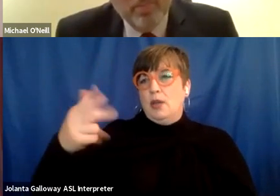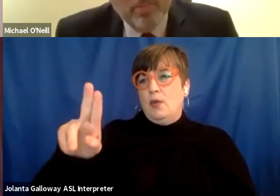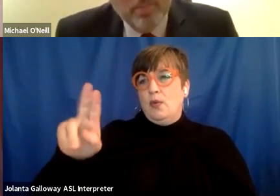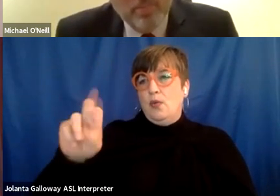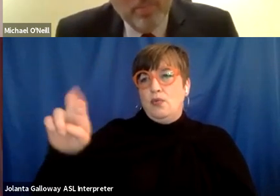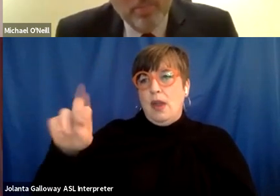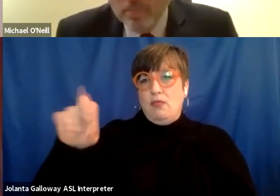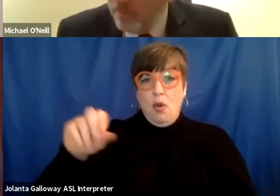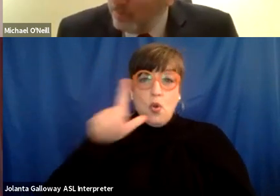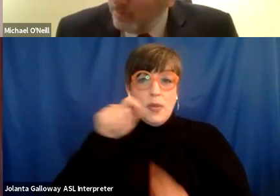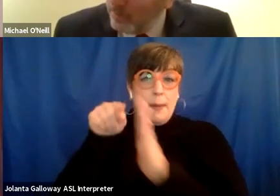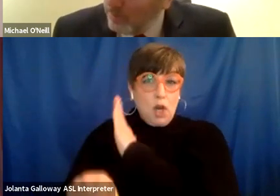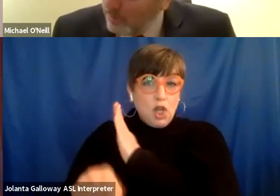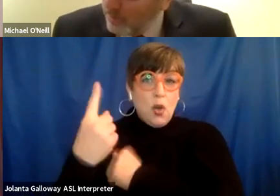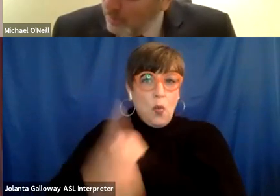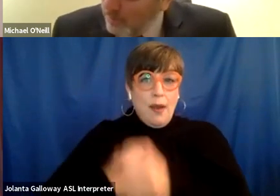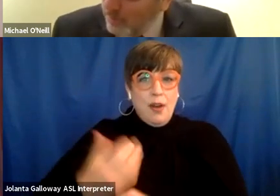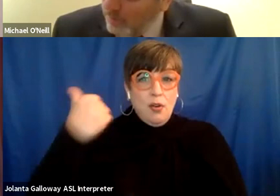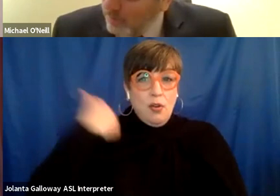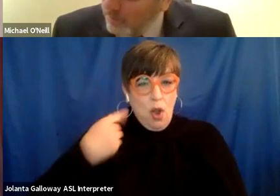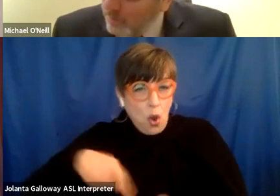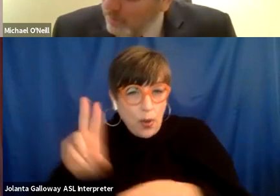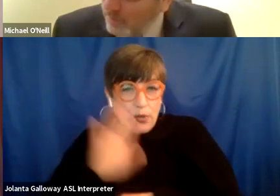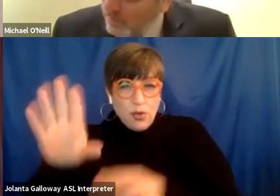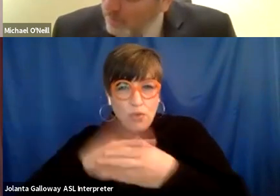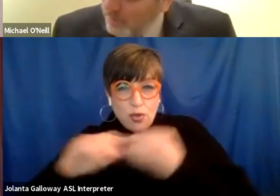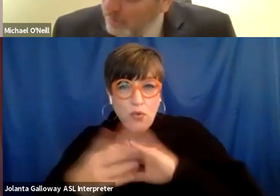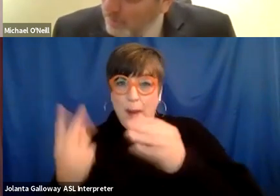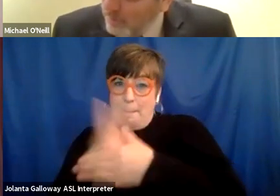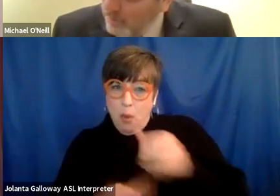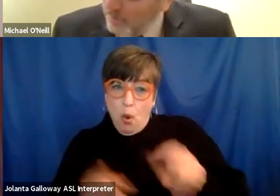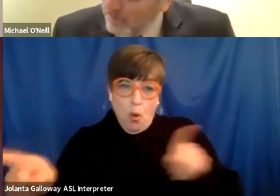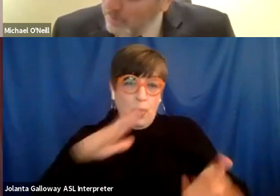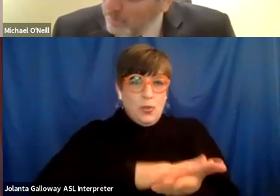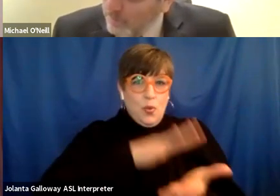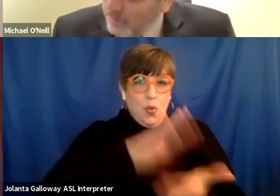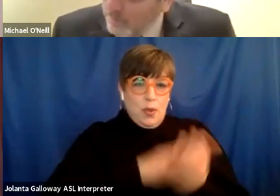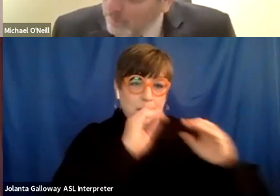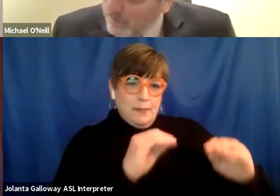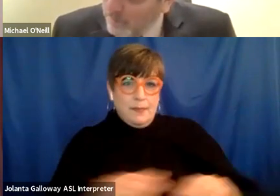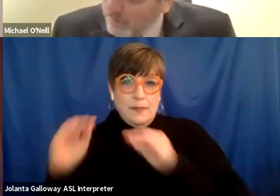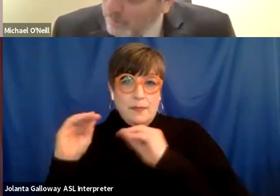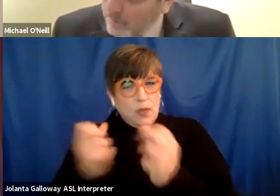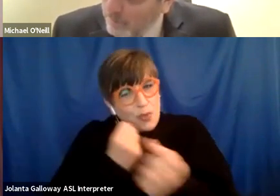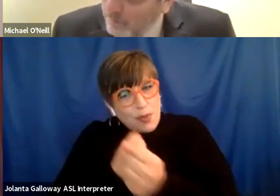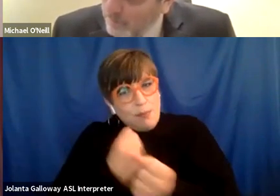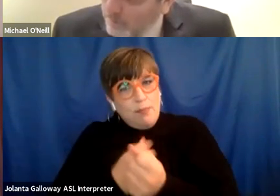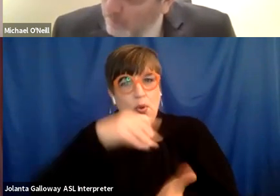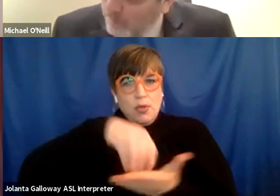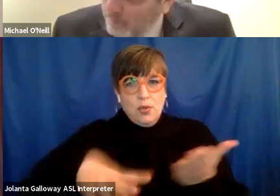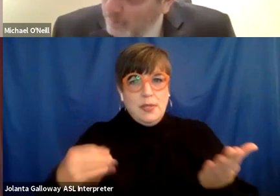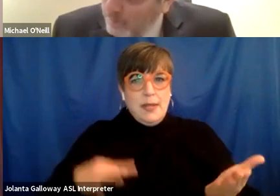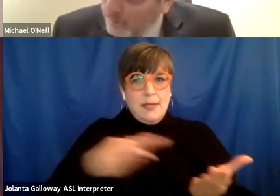how we used restorative practices at both the Hernandez and at Margarita Muniz Academy to support students and staff with